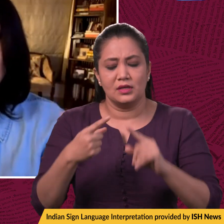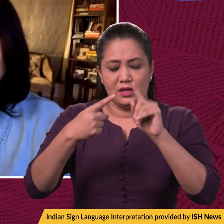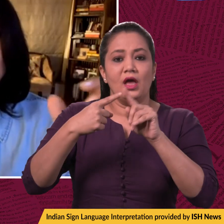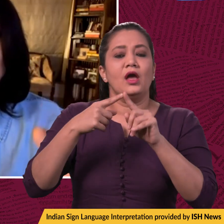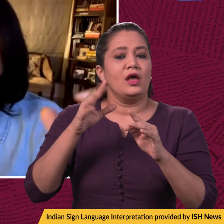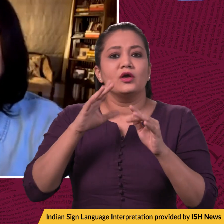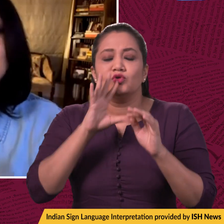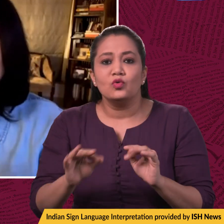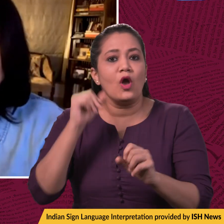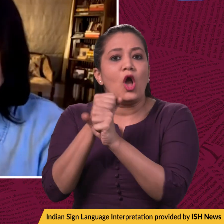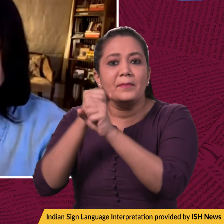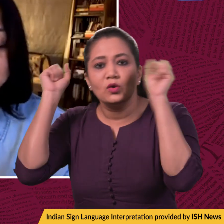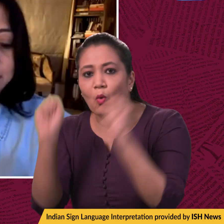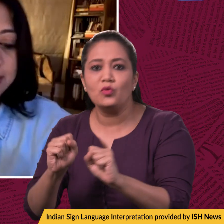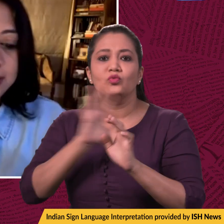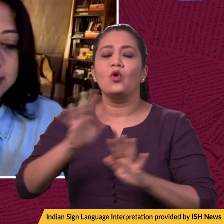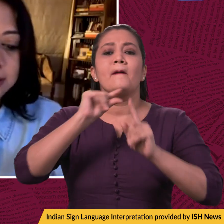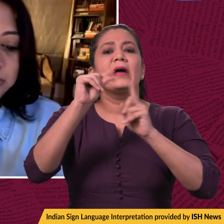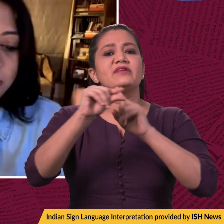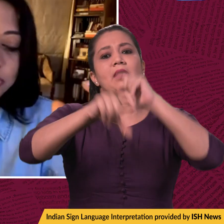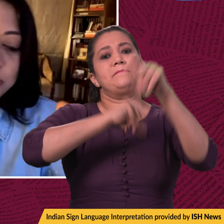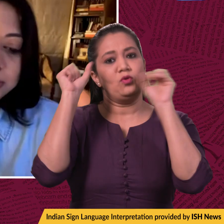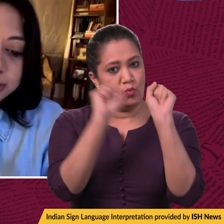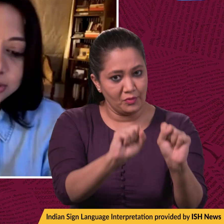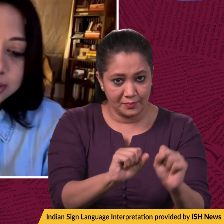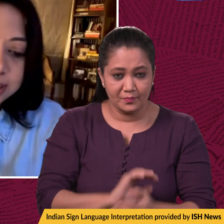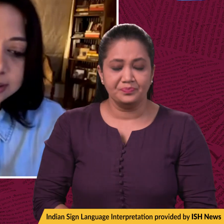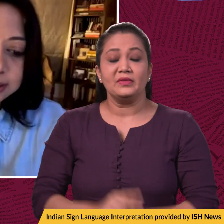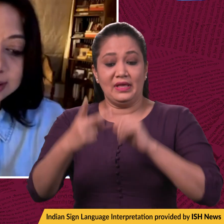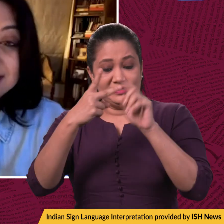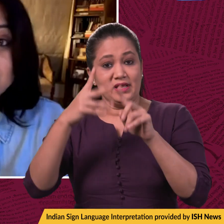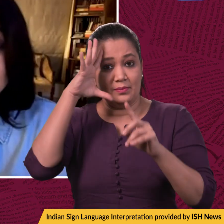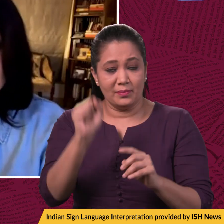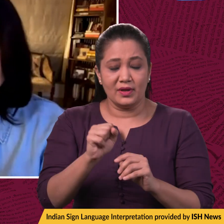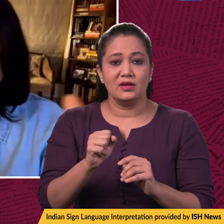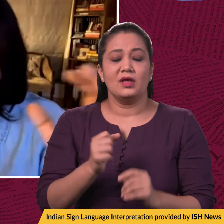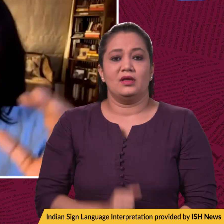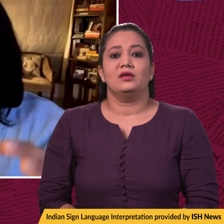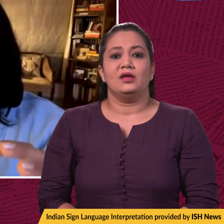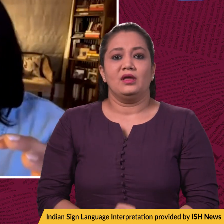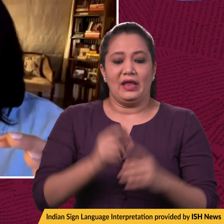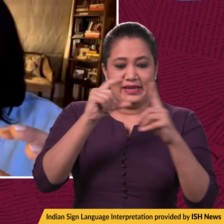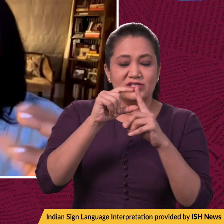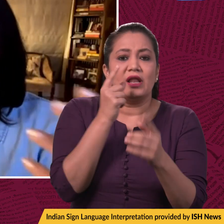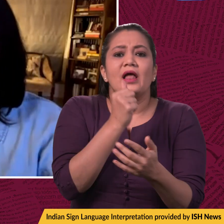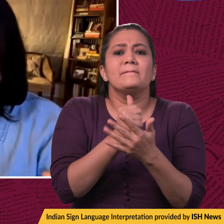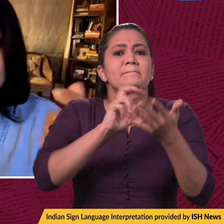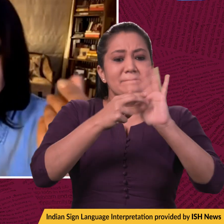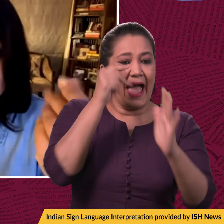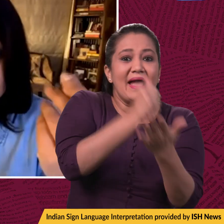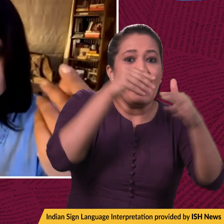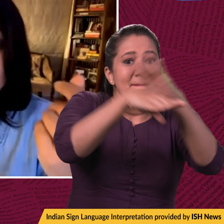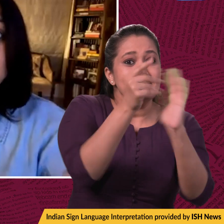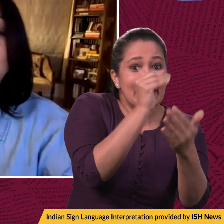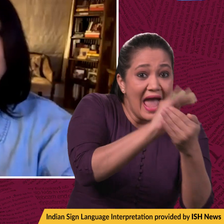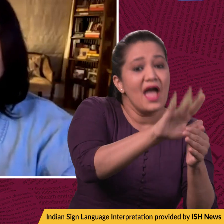are not issued by government. Also, one must realize that there is a difference between a digital currency, which is digital